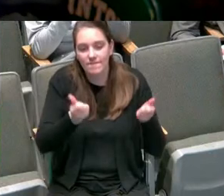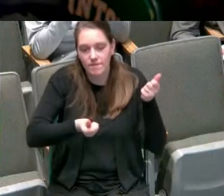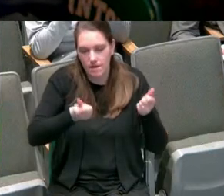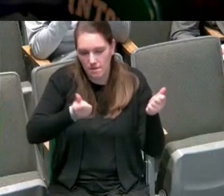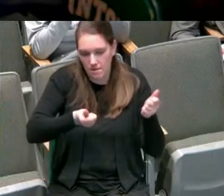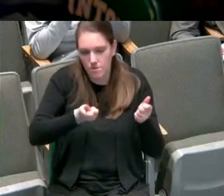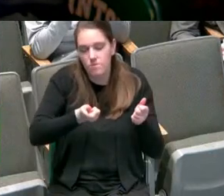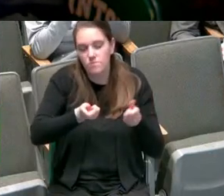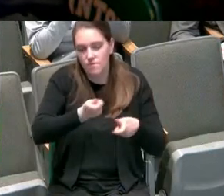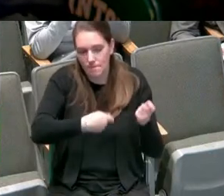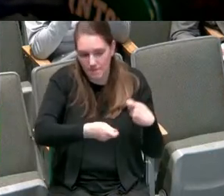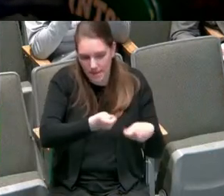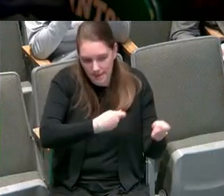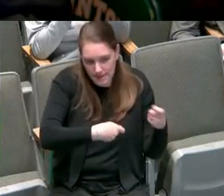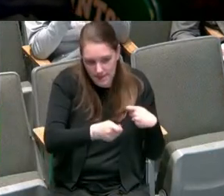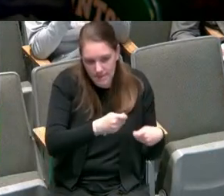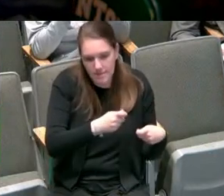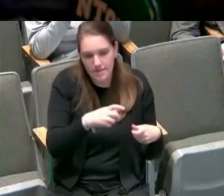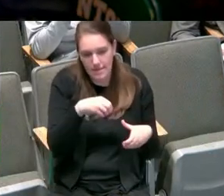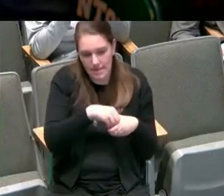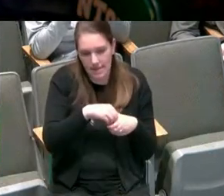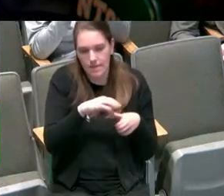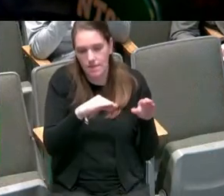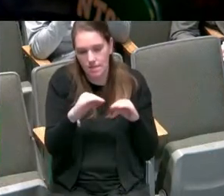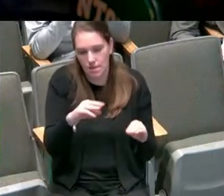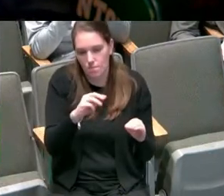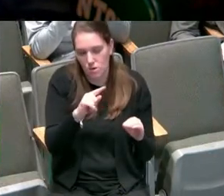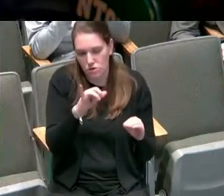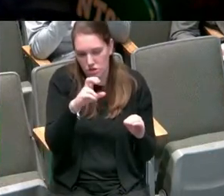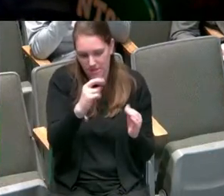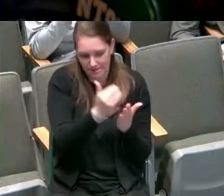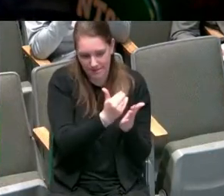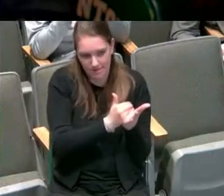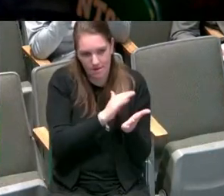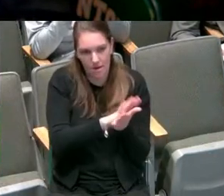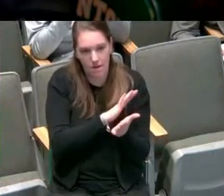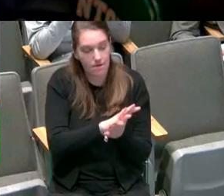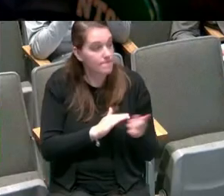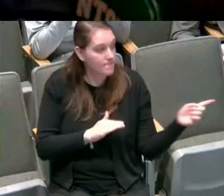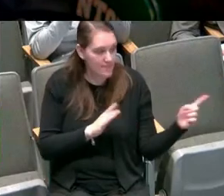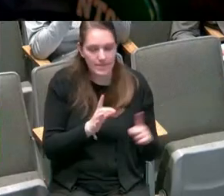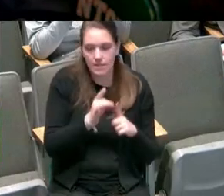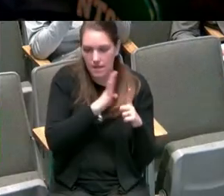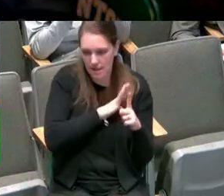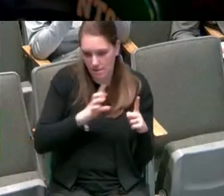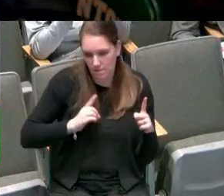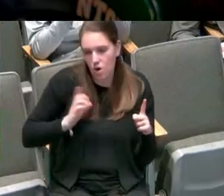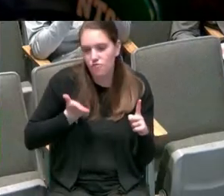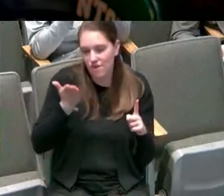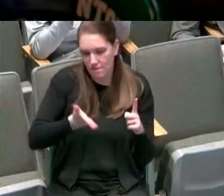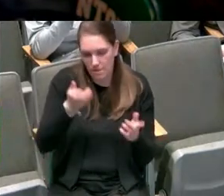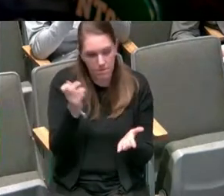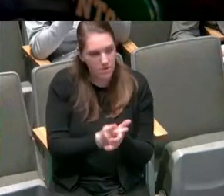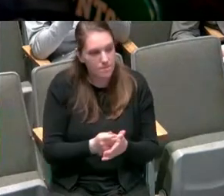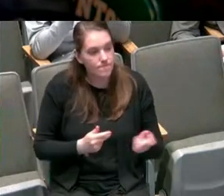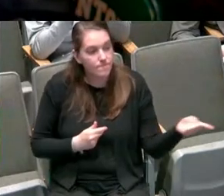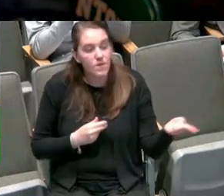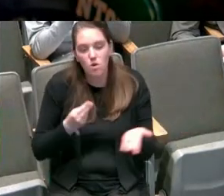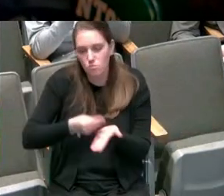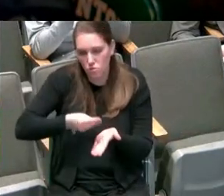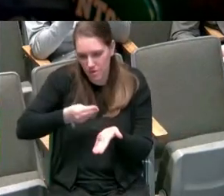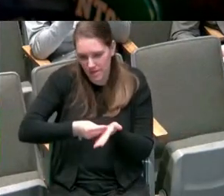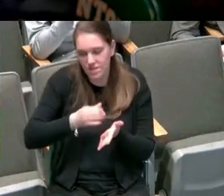motion as written to Warrant articles and motions document select board recommends approval appropriation committee